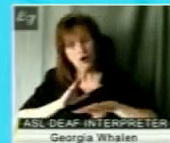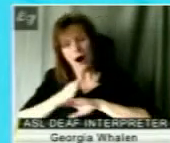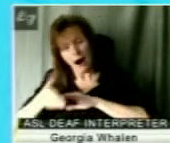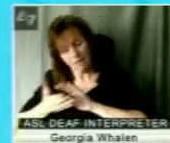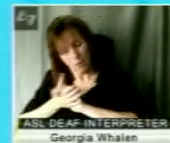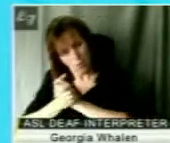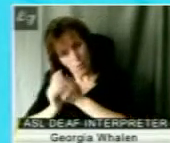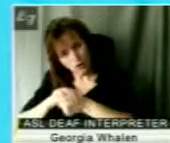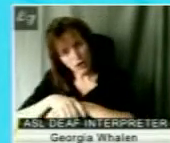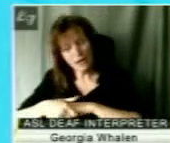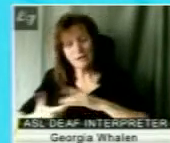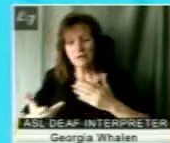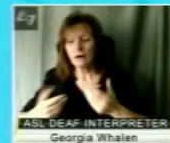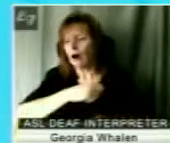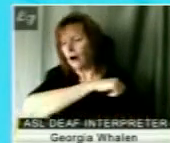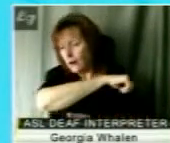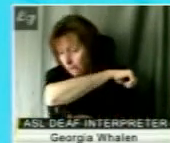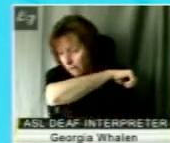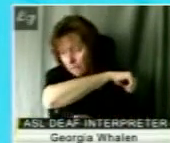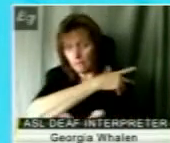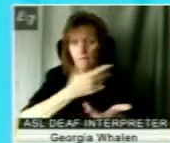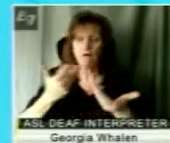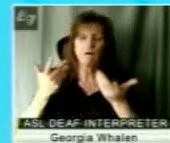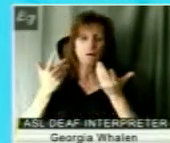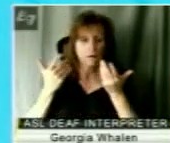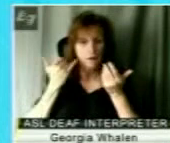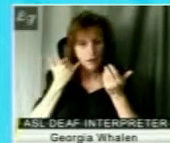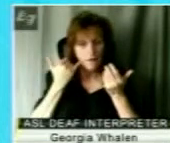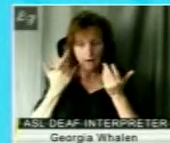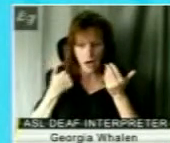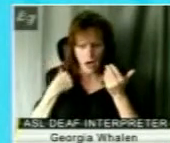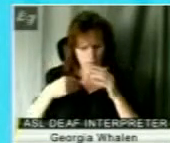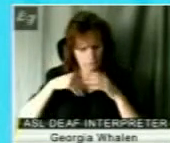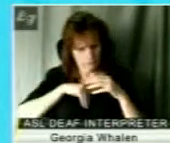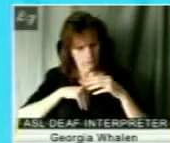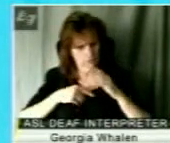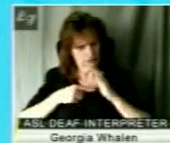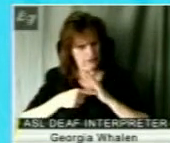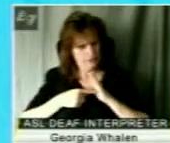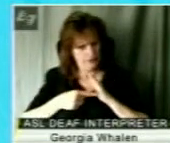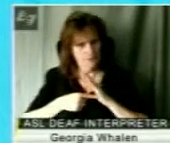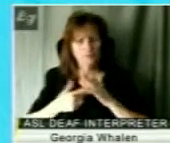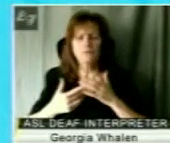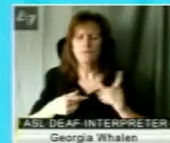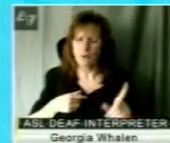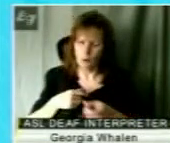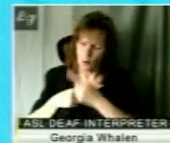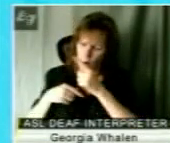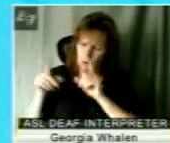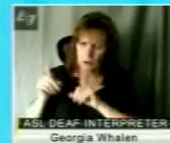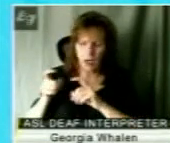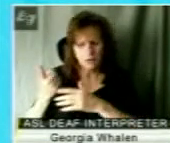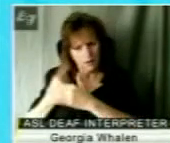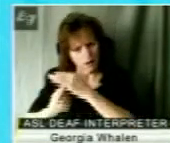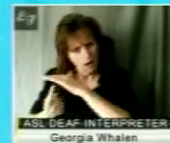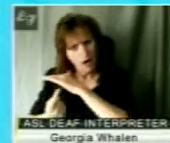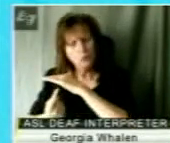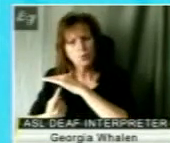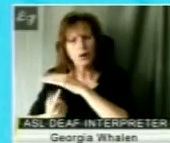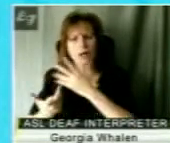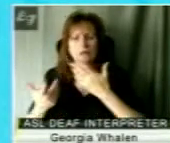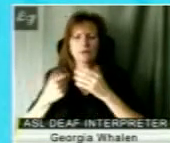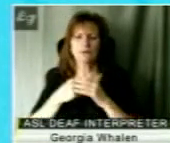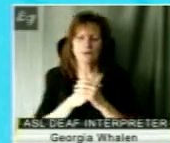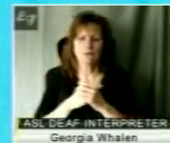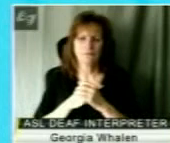covering your cough, make sure that if you're symptomatic to get tested and to self-isolate. So it's more